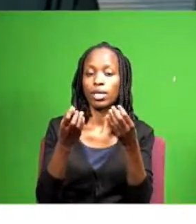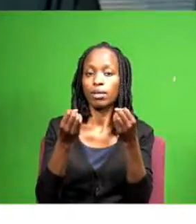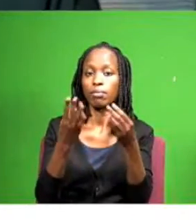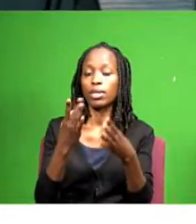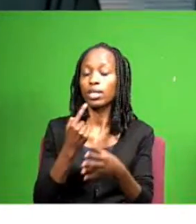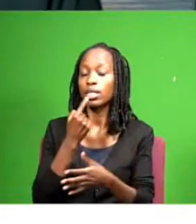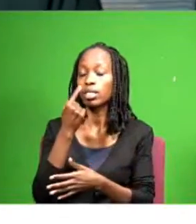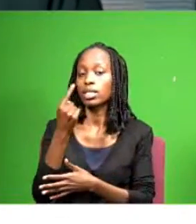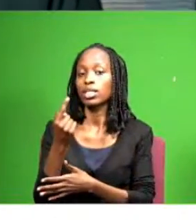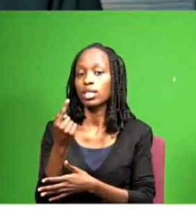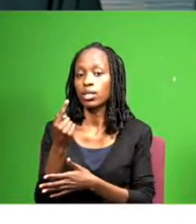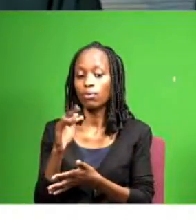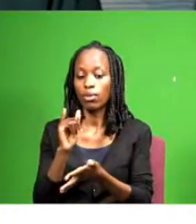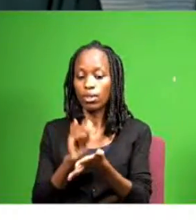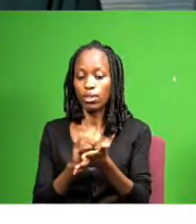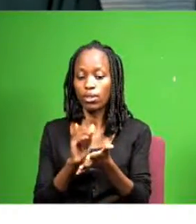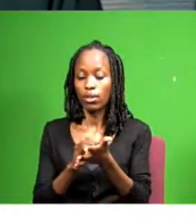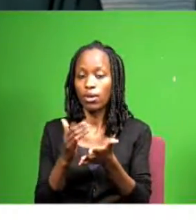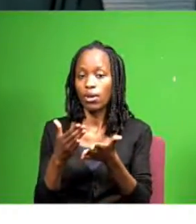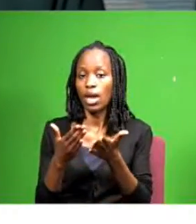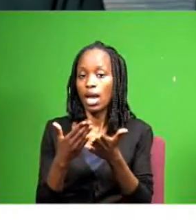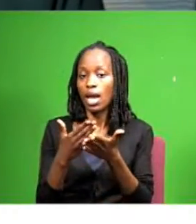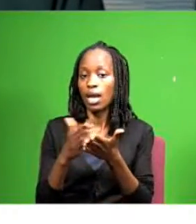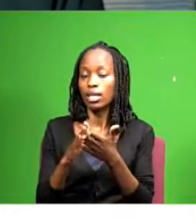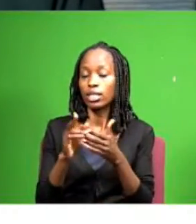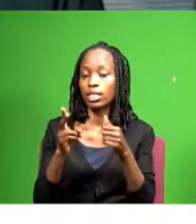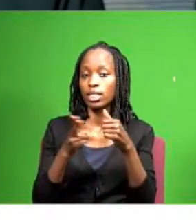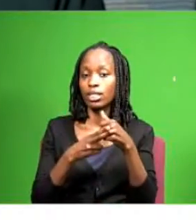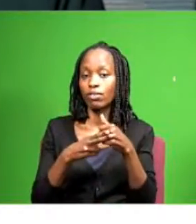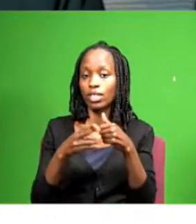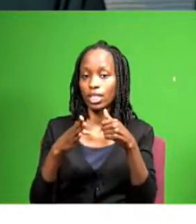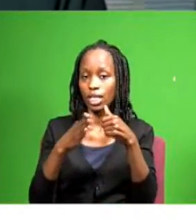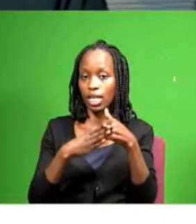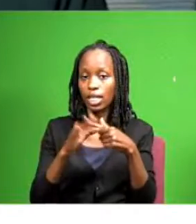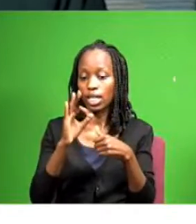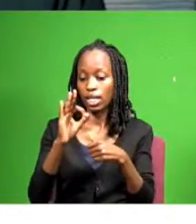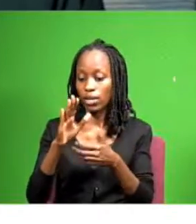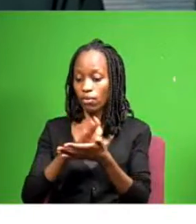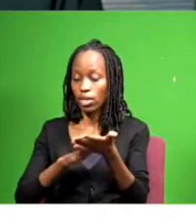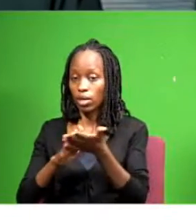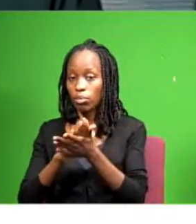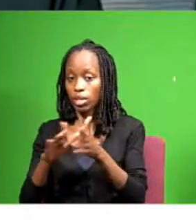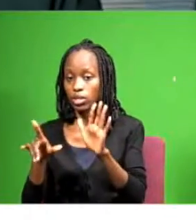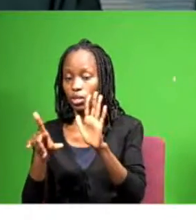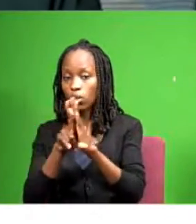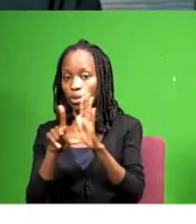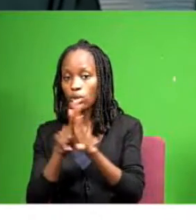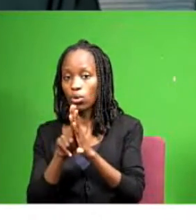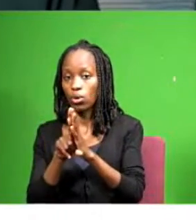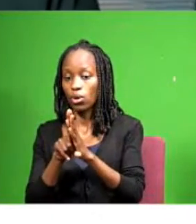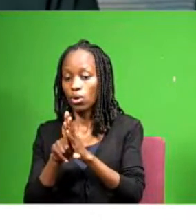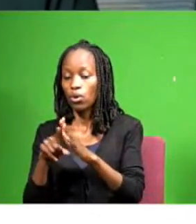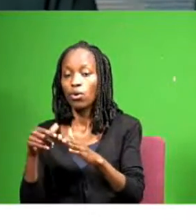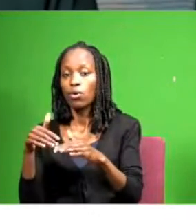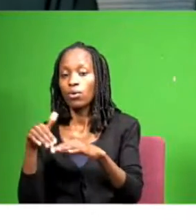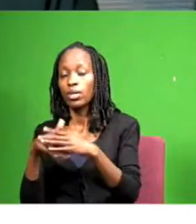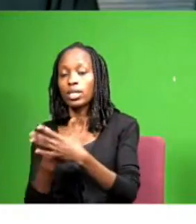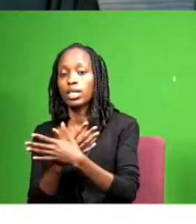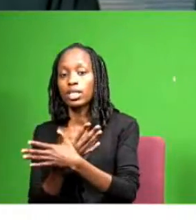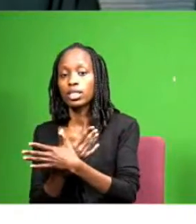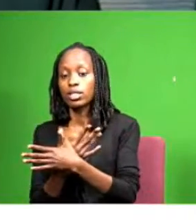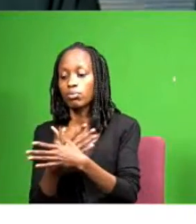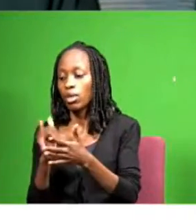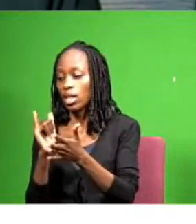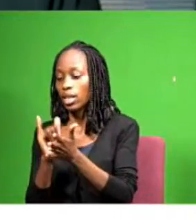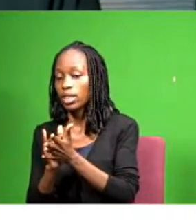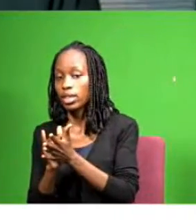highlighted were Article 79(3) of the Basic Law of Federal Republic of Germany, which